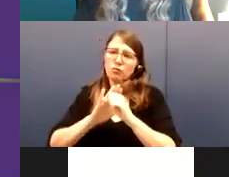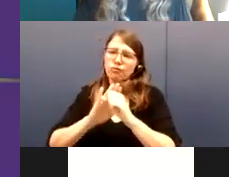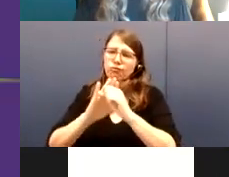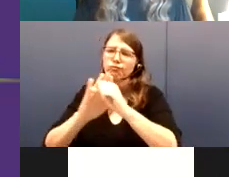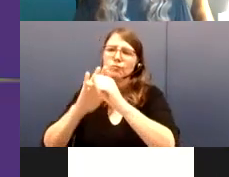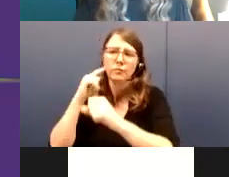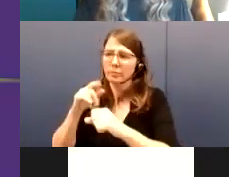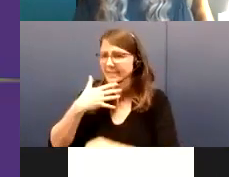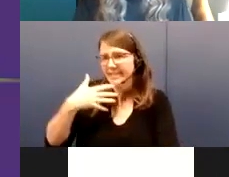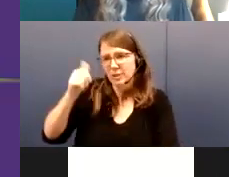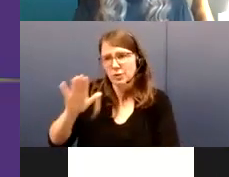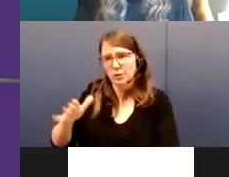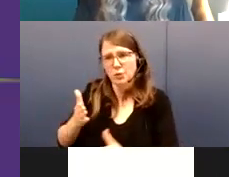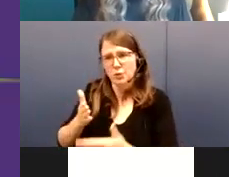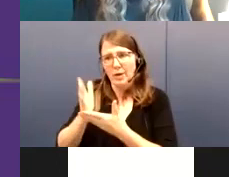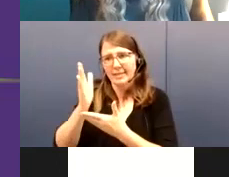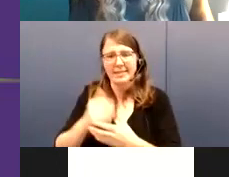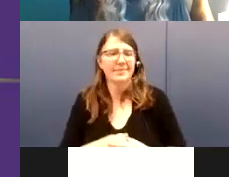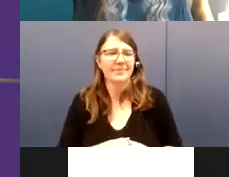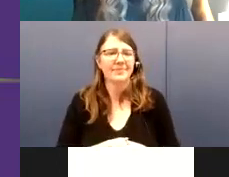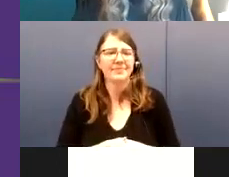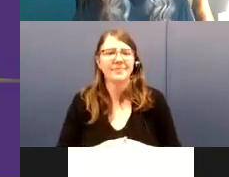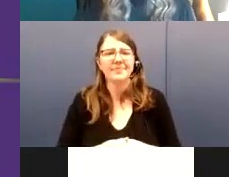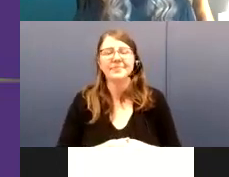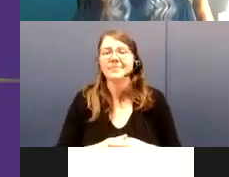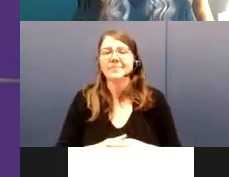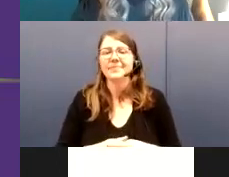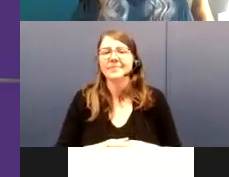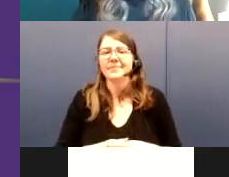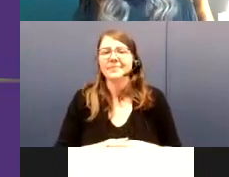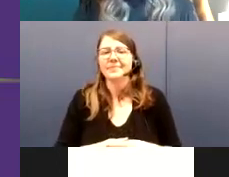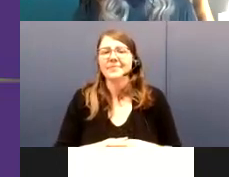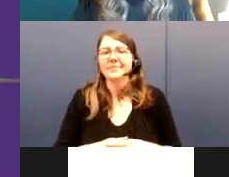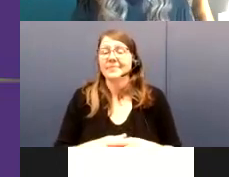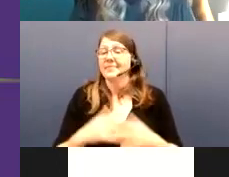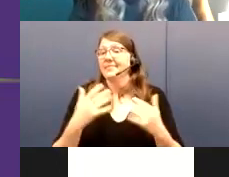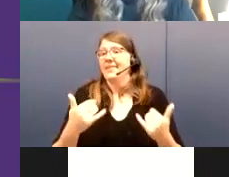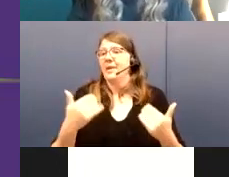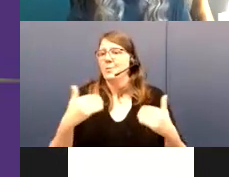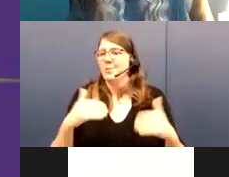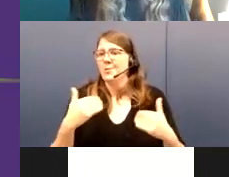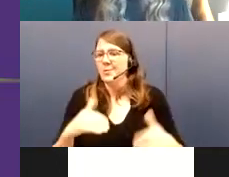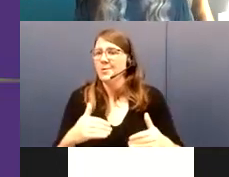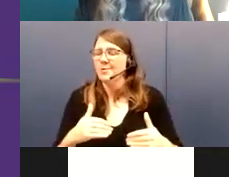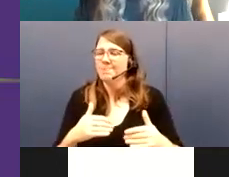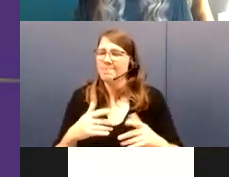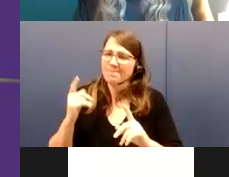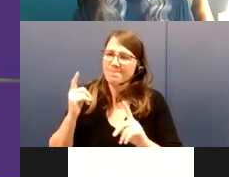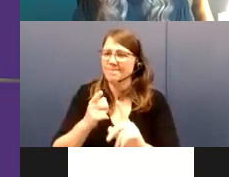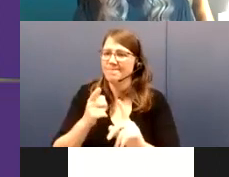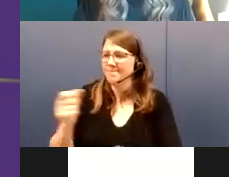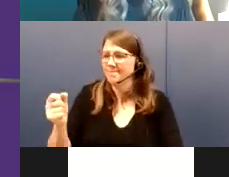Now we're into the good bit here. Without further ado, I'm very thrilled to introduce our